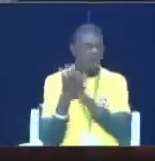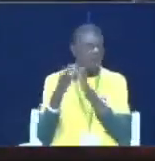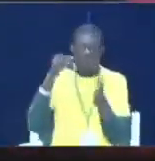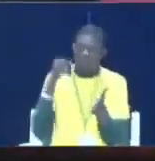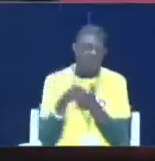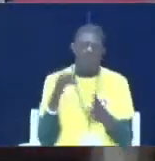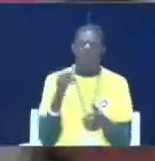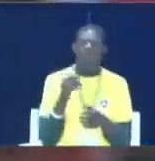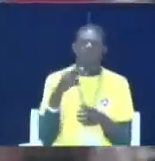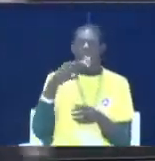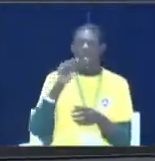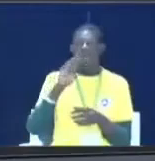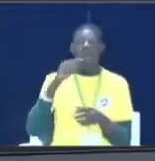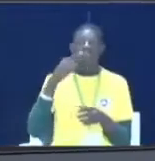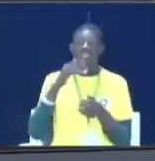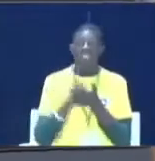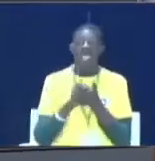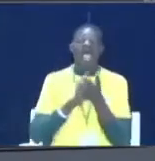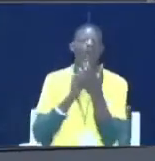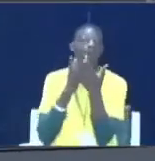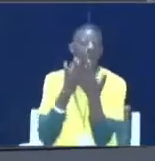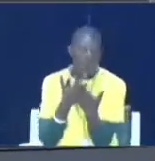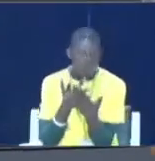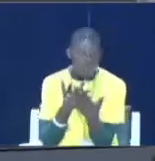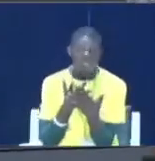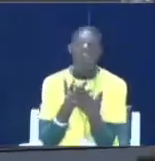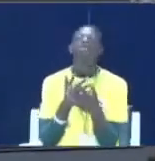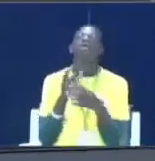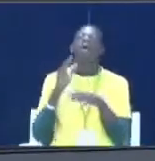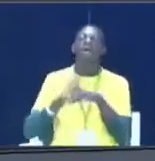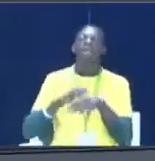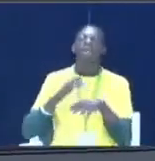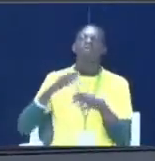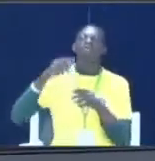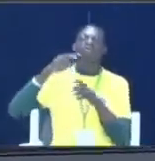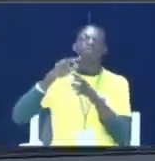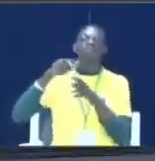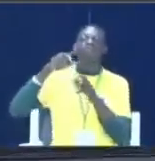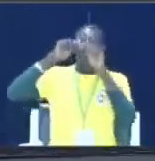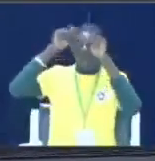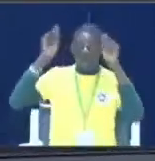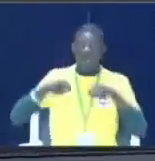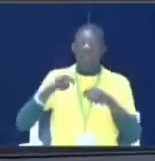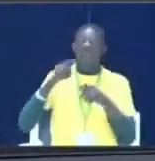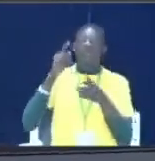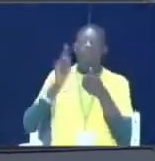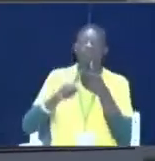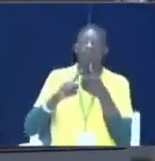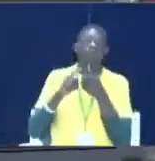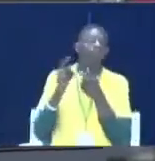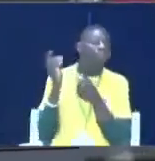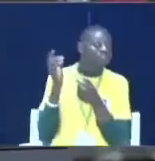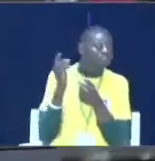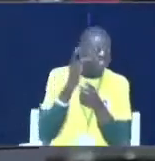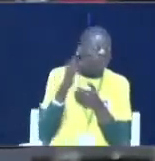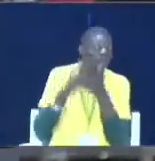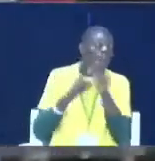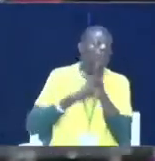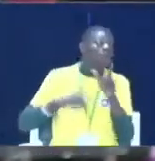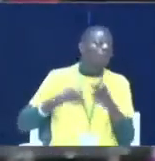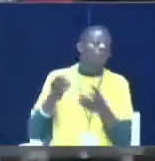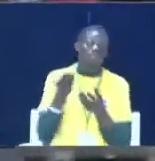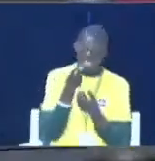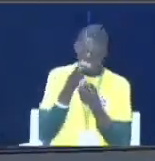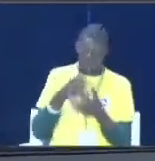Habakkuk said, he said, I will wait and stand upon my tower to see what the Lord will say unto me. That means every